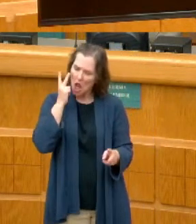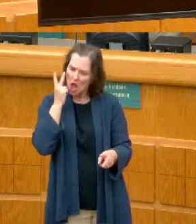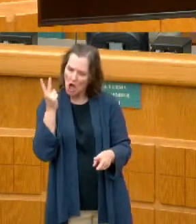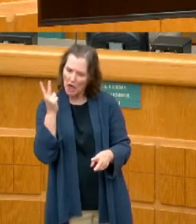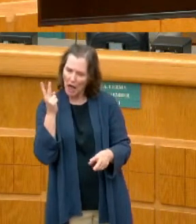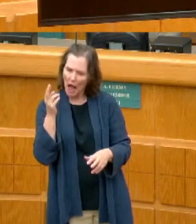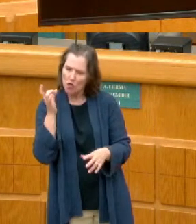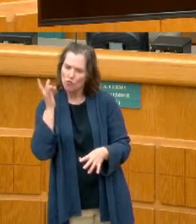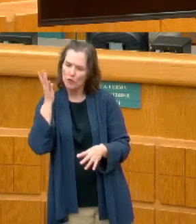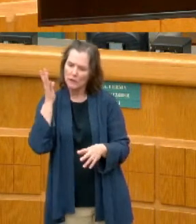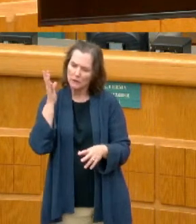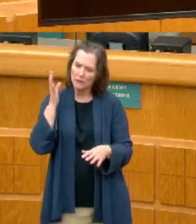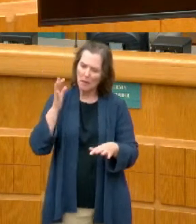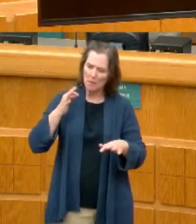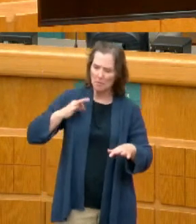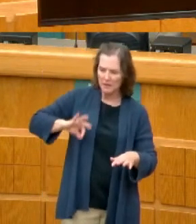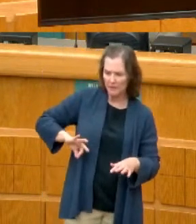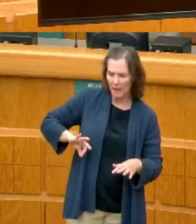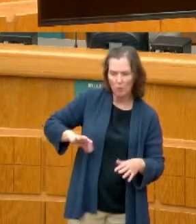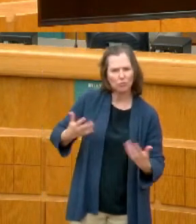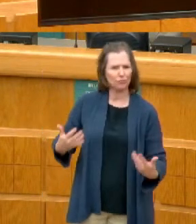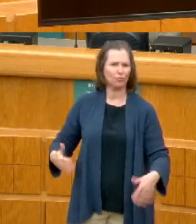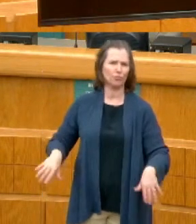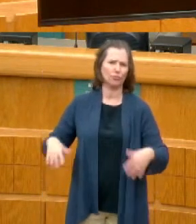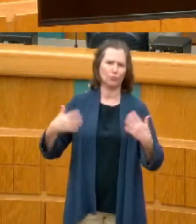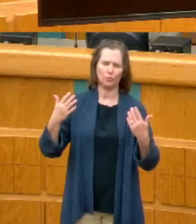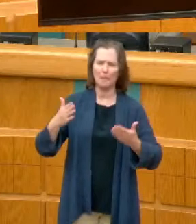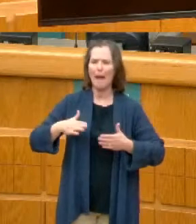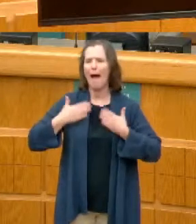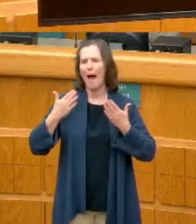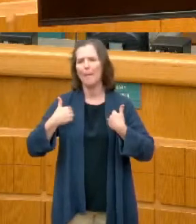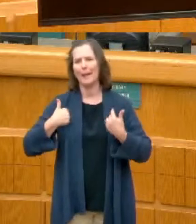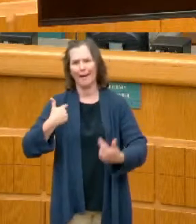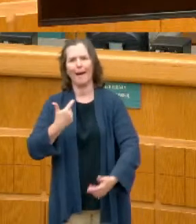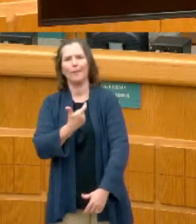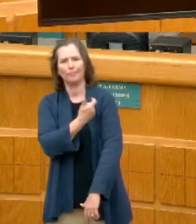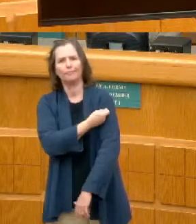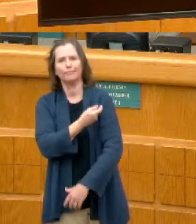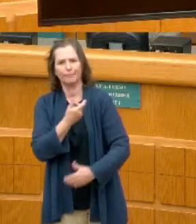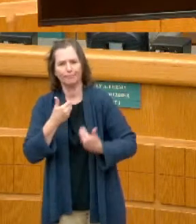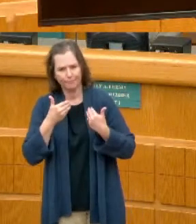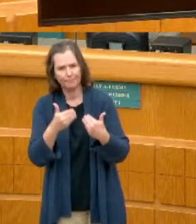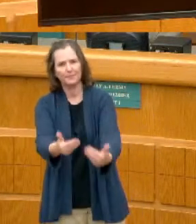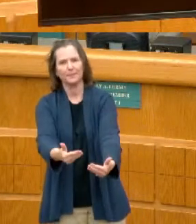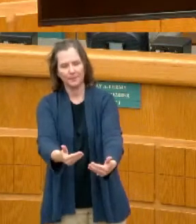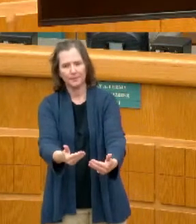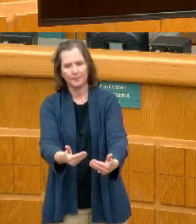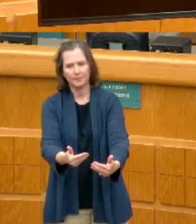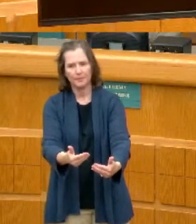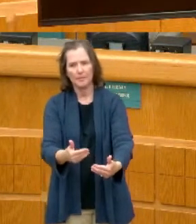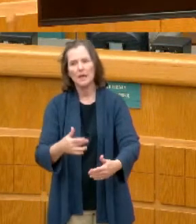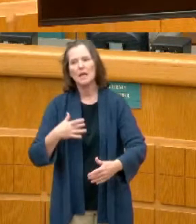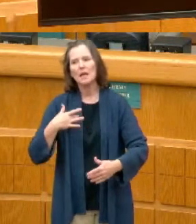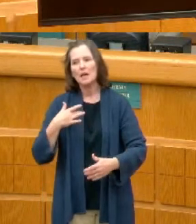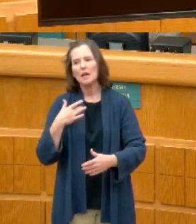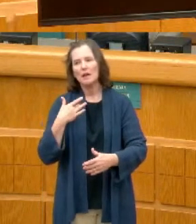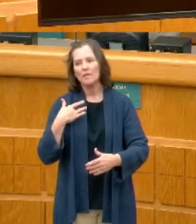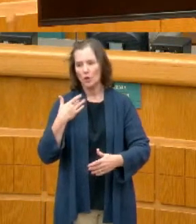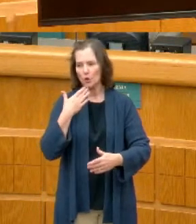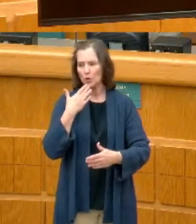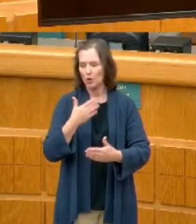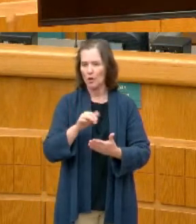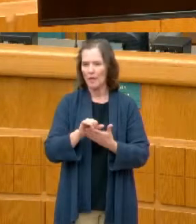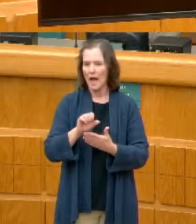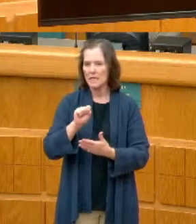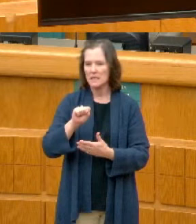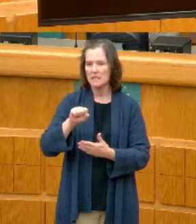so glad that I did. As the leader of one of the healthcare systems that facilitated over